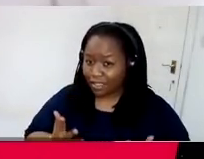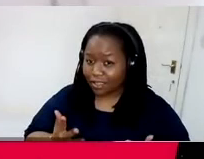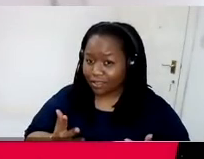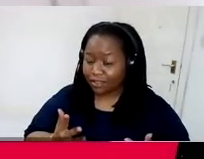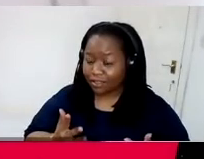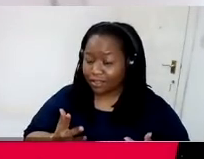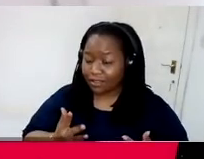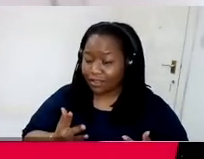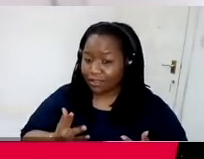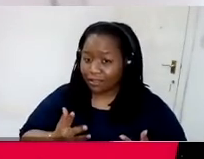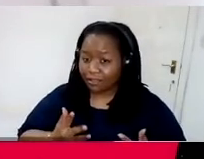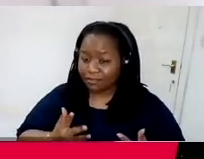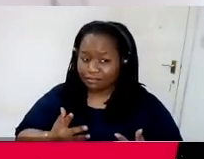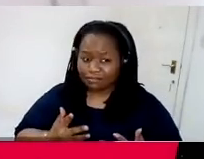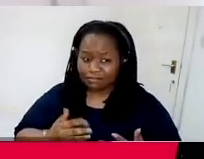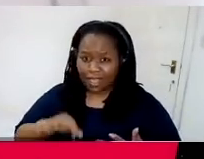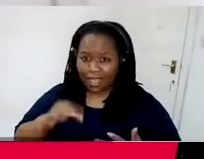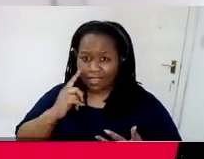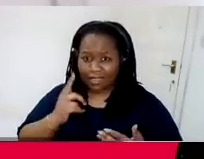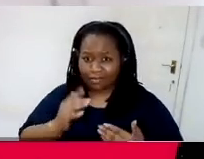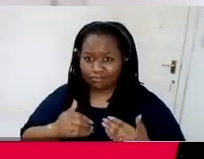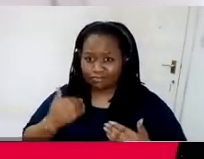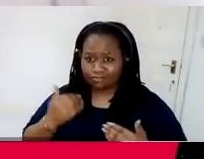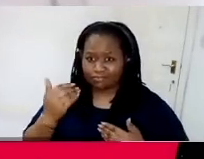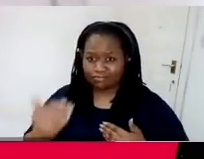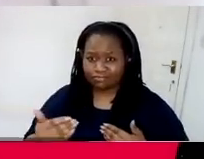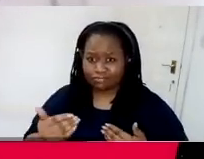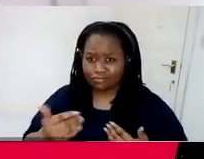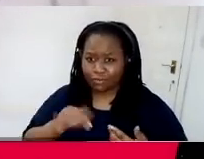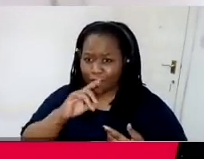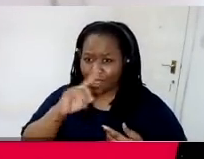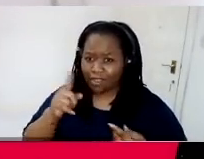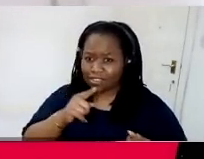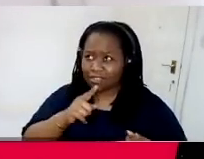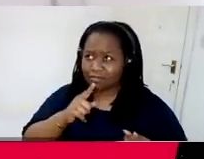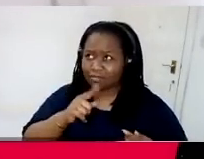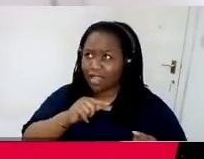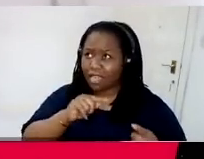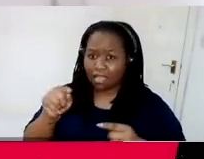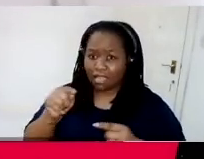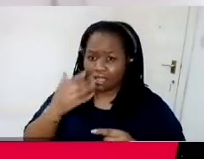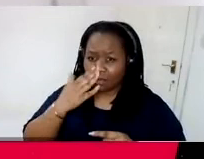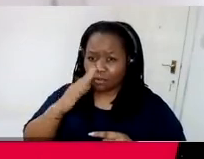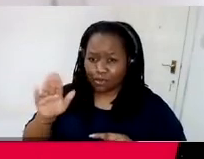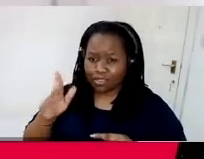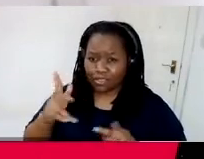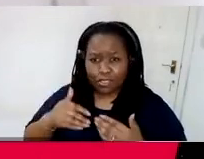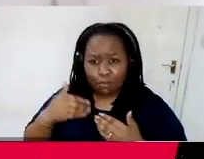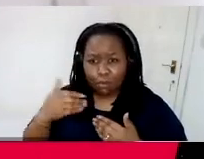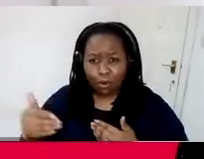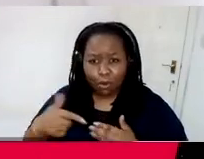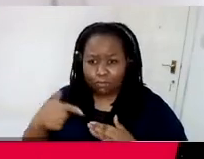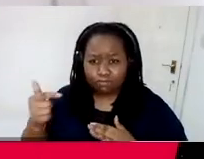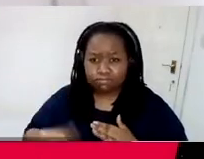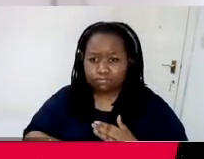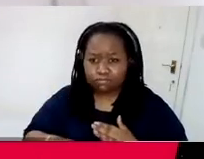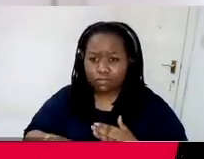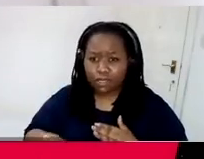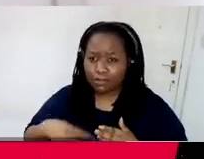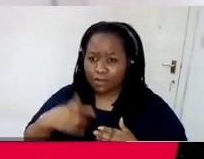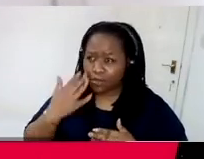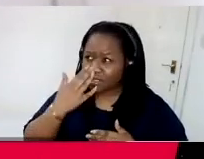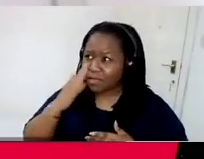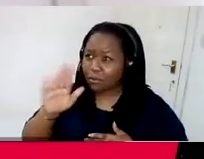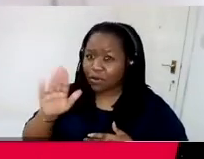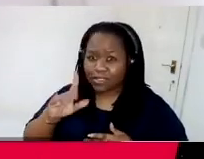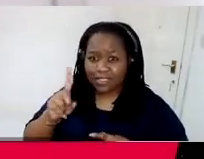I think we need to move beyond simple accusations of hypocrisy, because I think the hypocrisy is actually part of